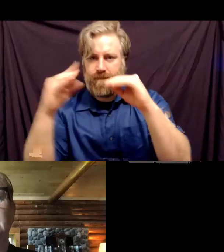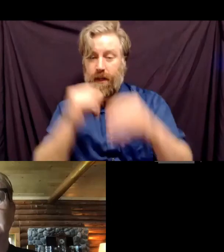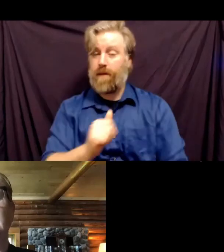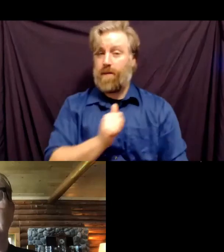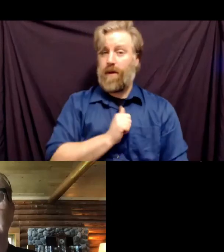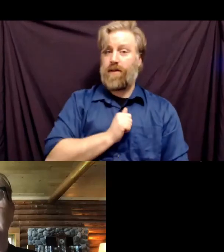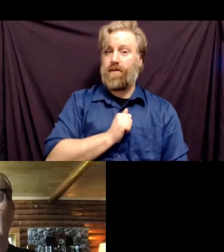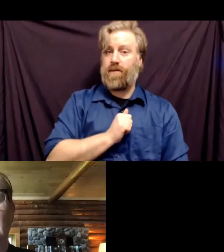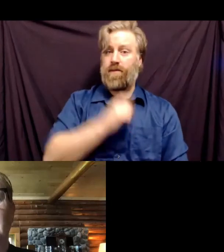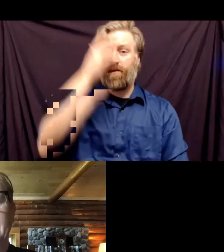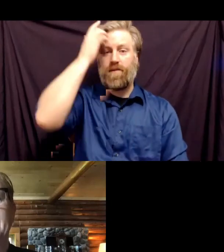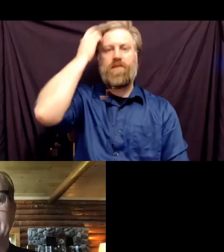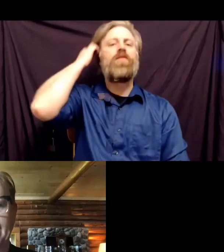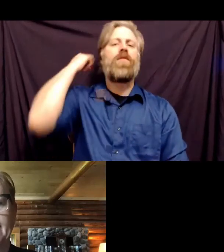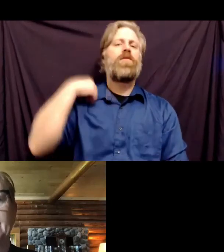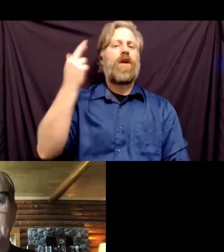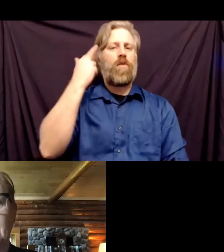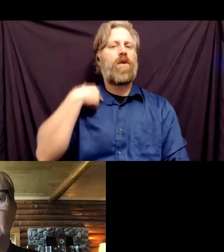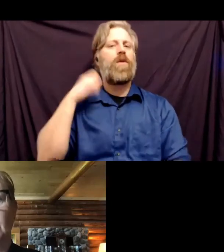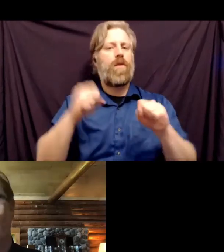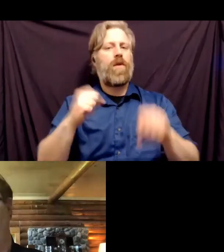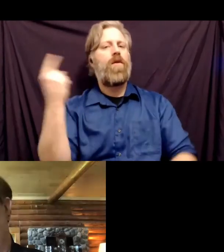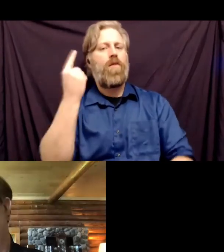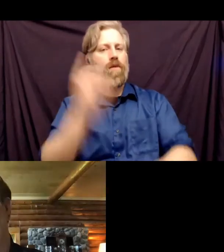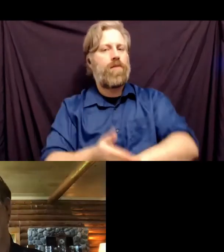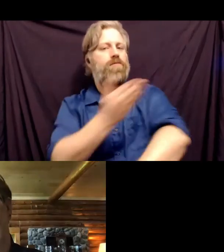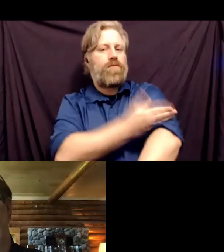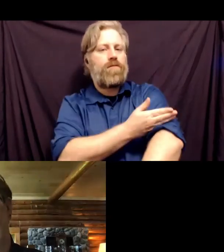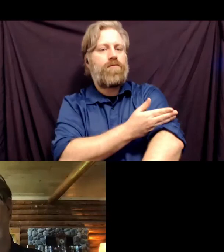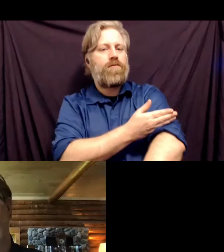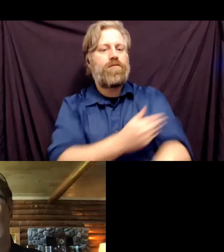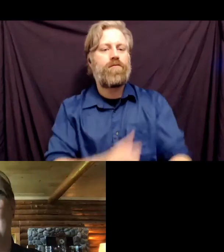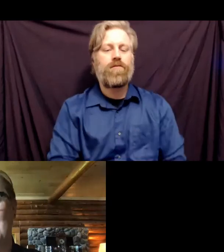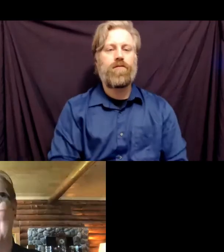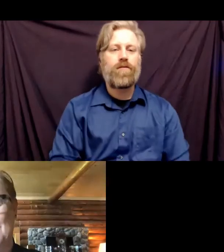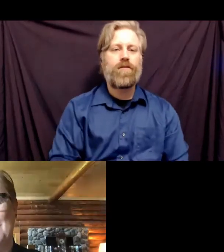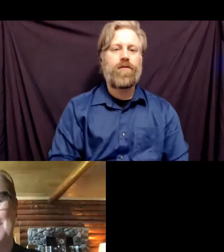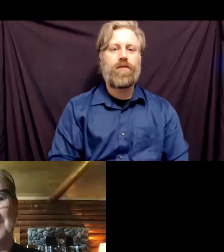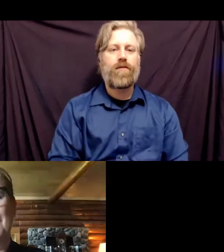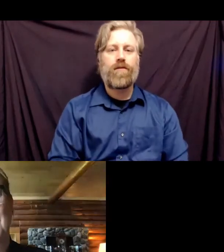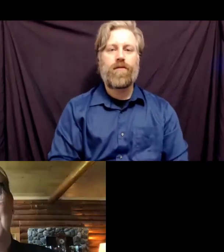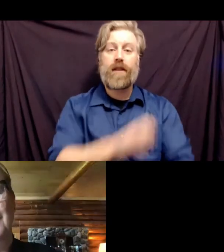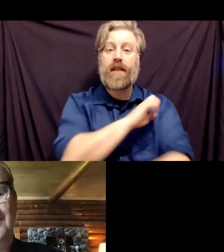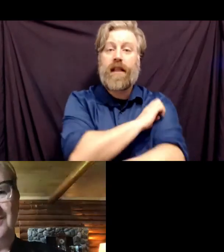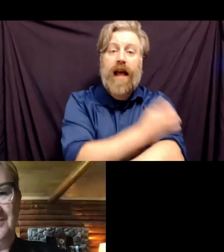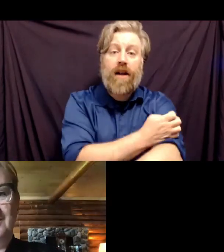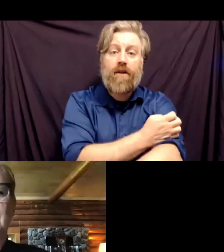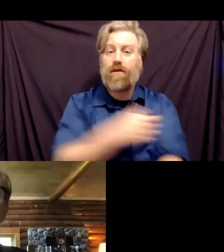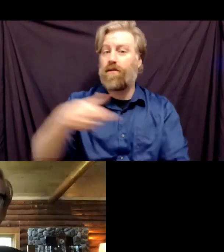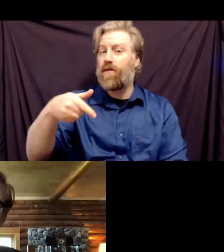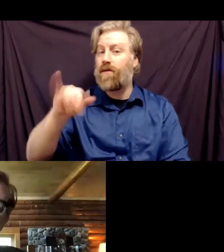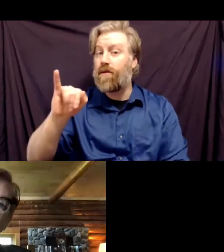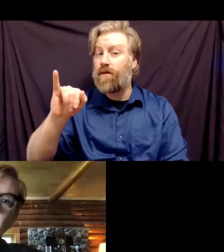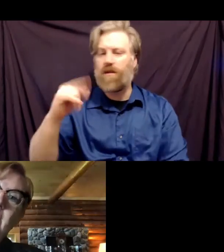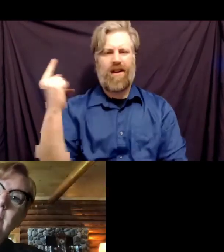we can always get better. And when we improve, see, this is energy, or chi is always changing, either for the